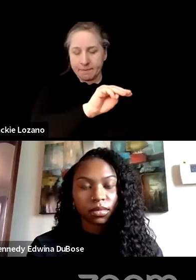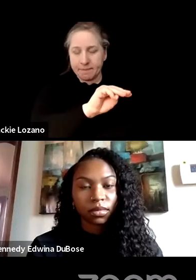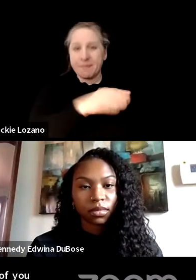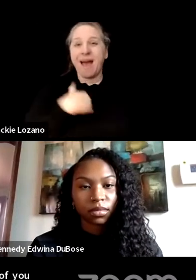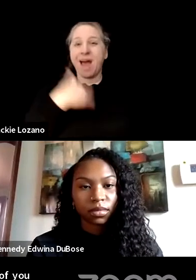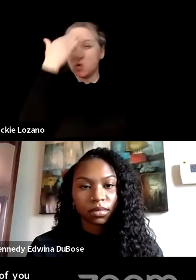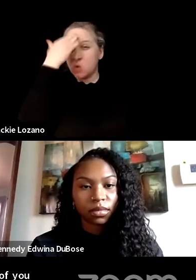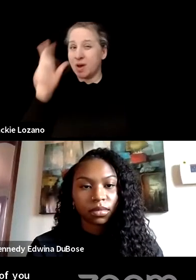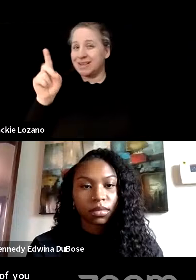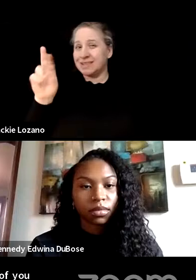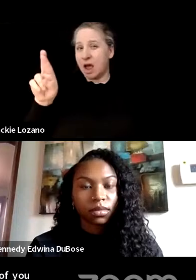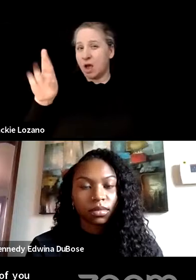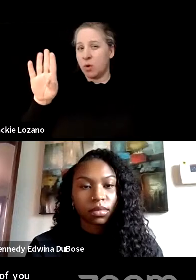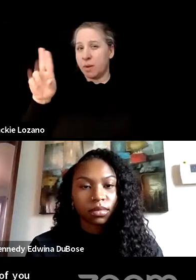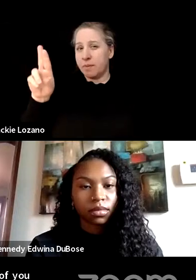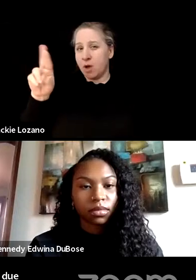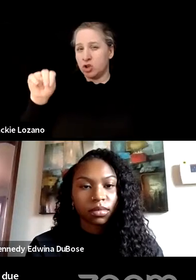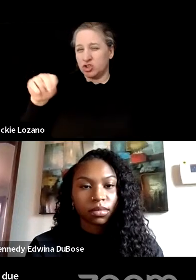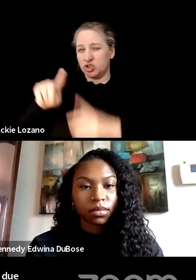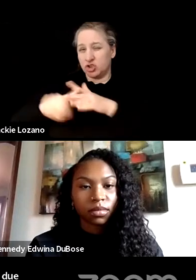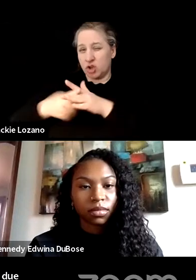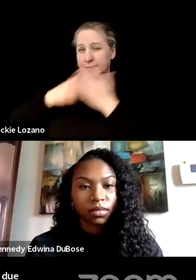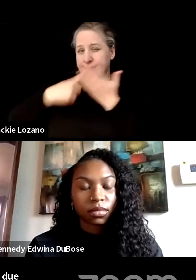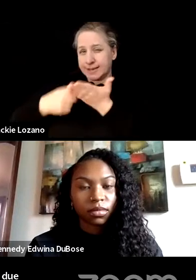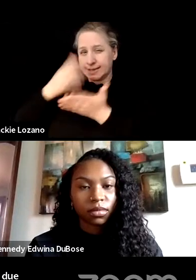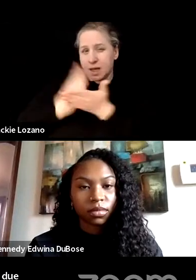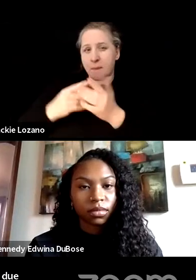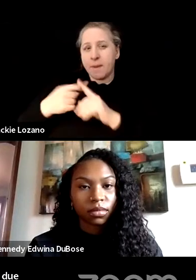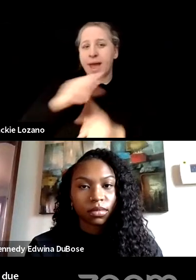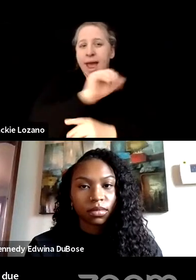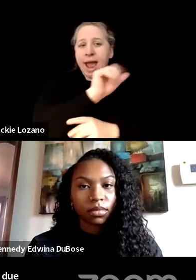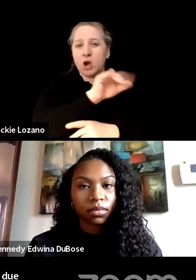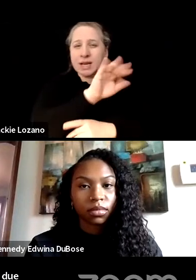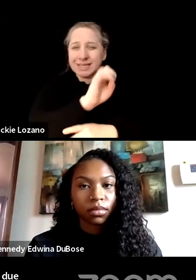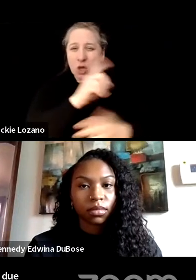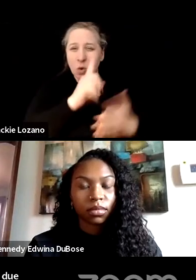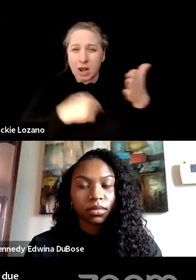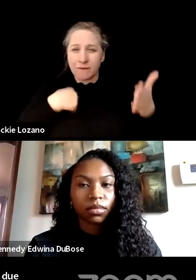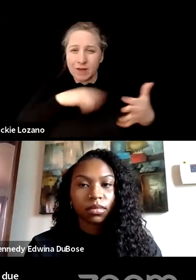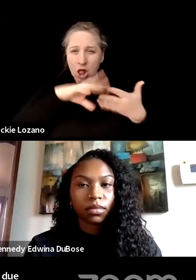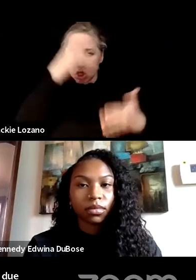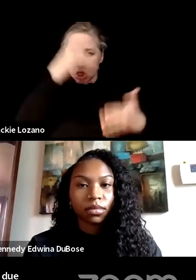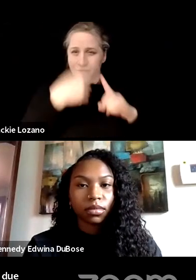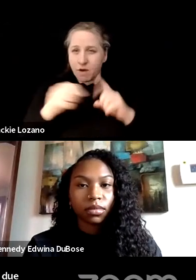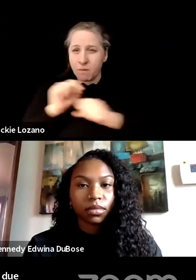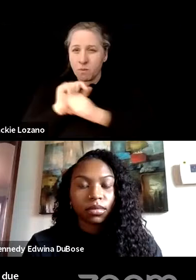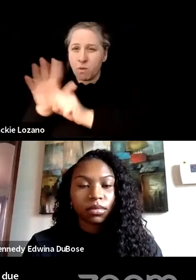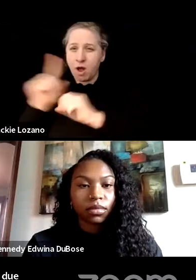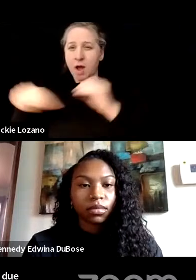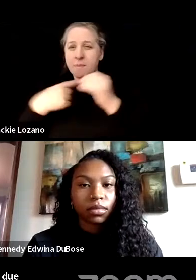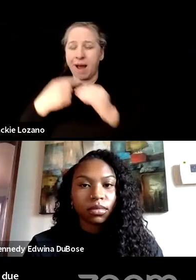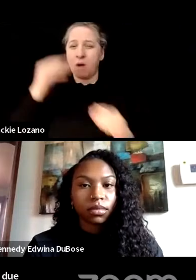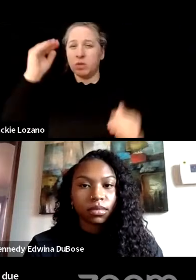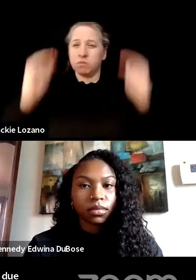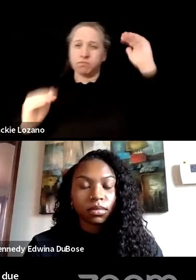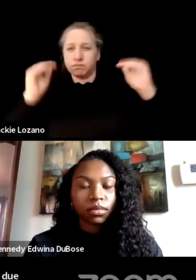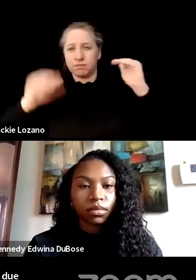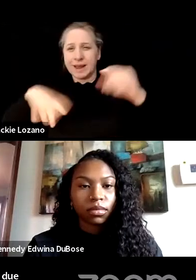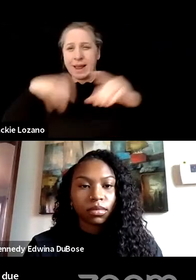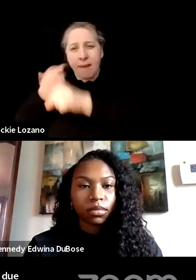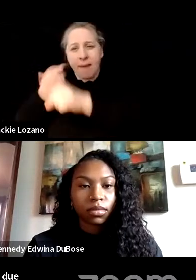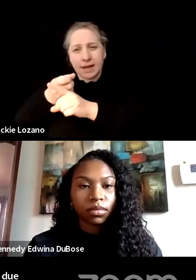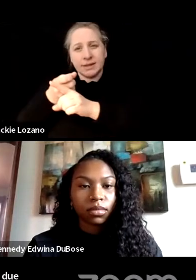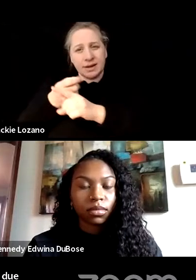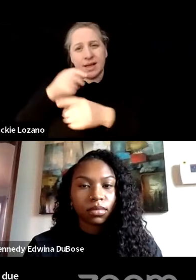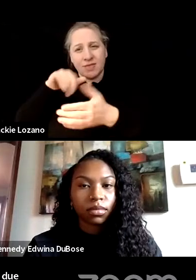Dr. Burns started touching on some of these things, but what have we learned from the COVID-19 pandemic about the disproportionate impact